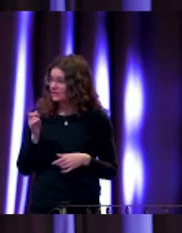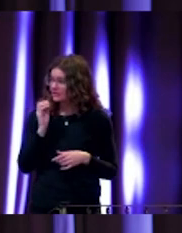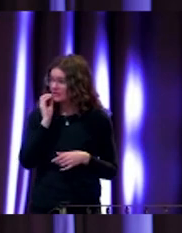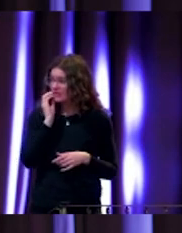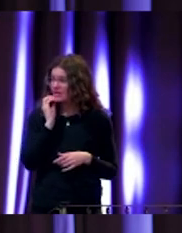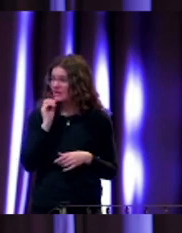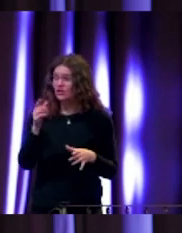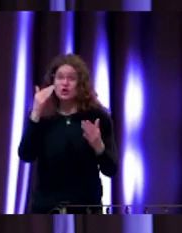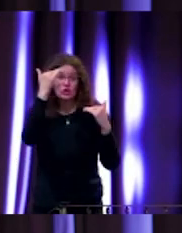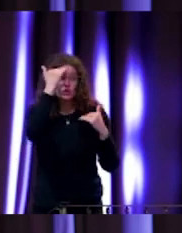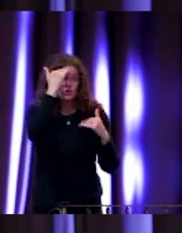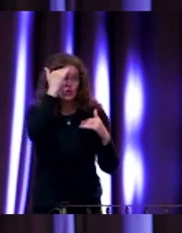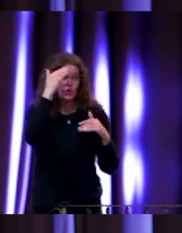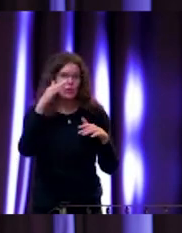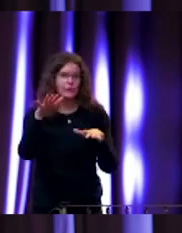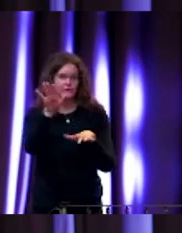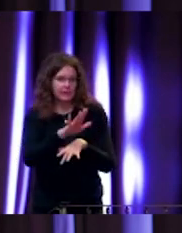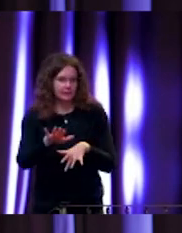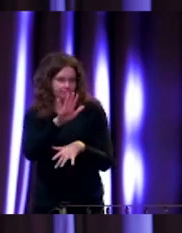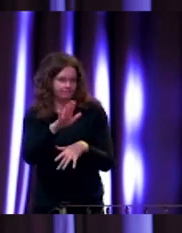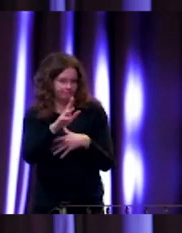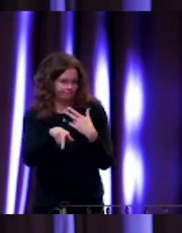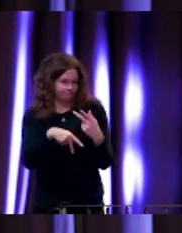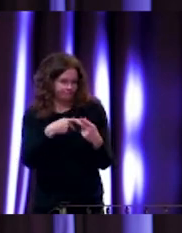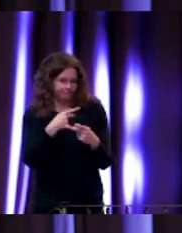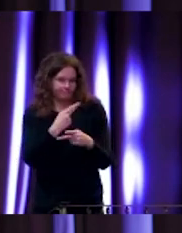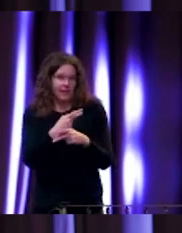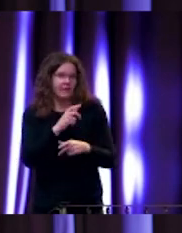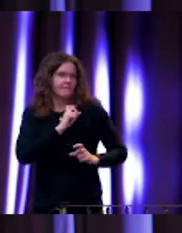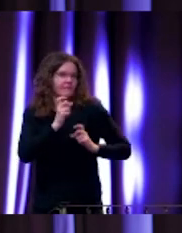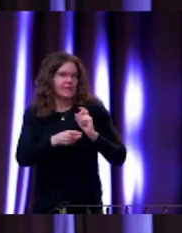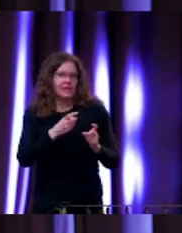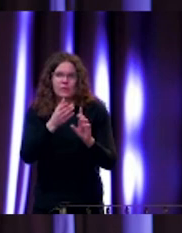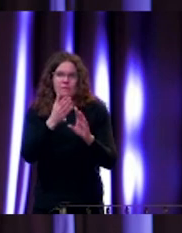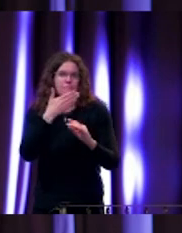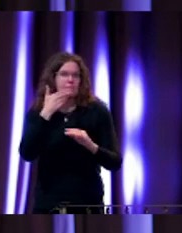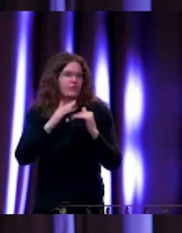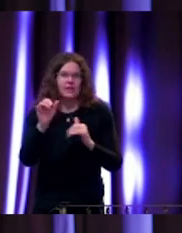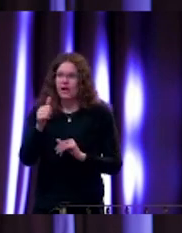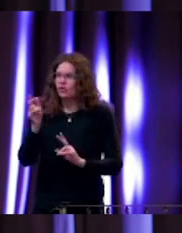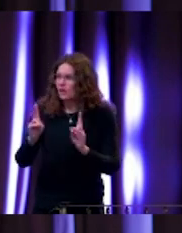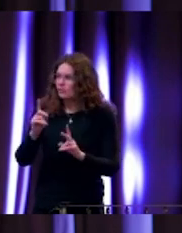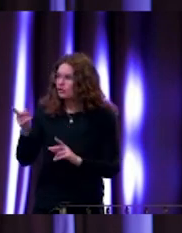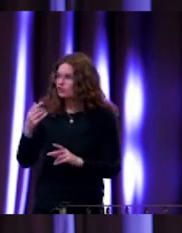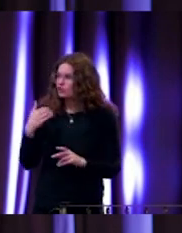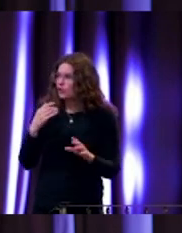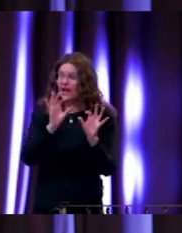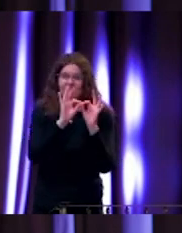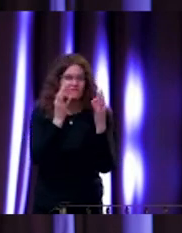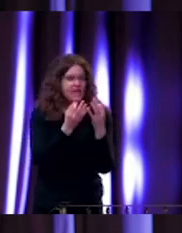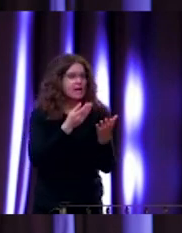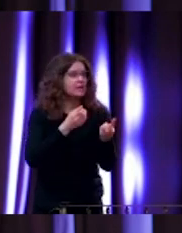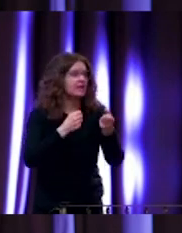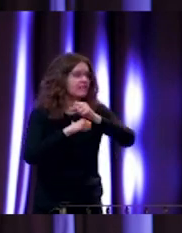of philanthropy in the city better than anyone, if you have any other family foundations or any other places that we can